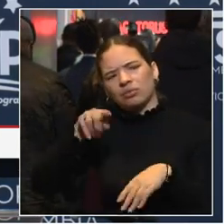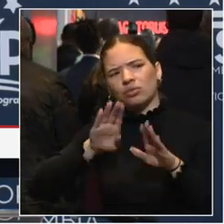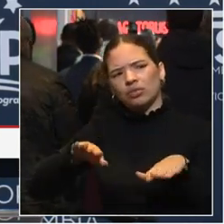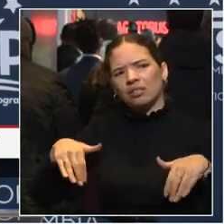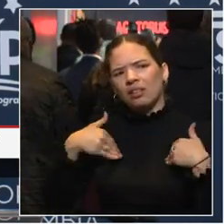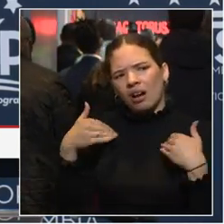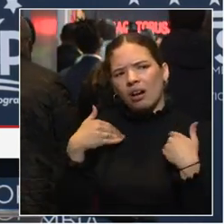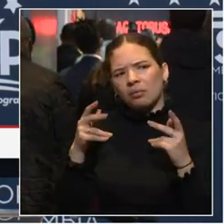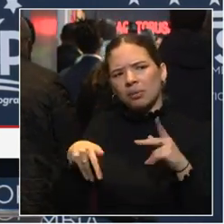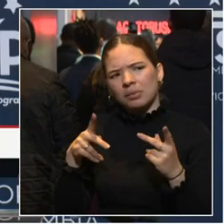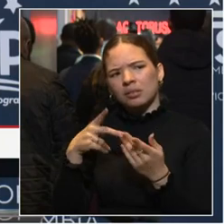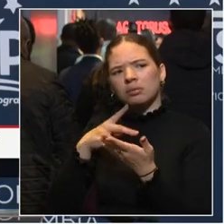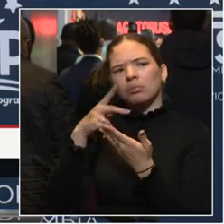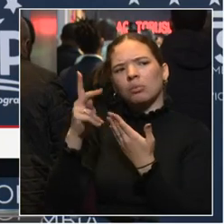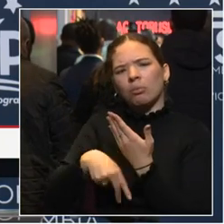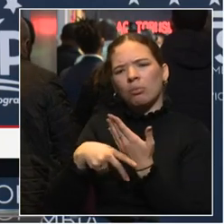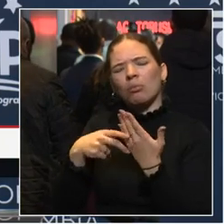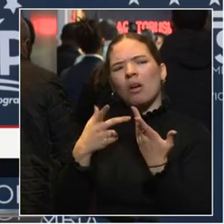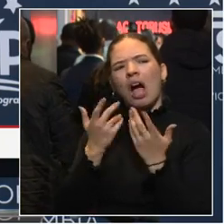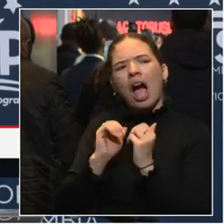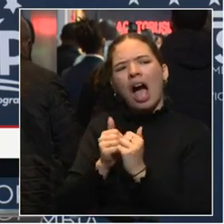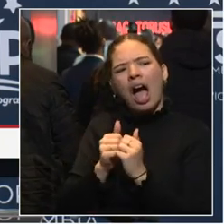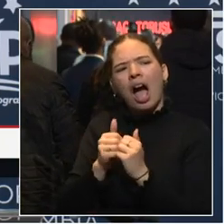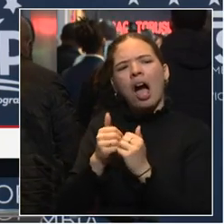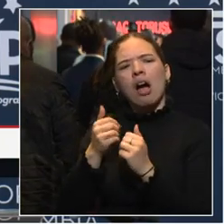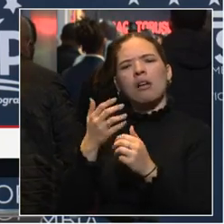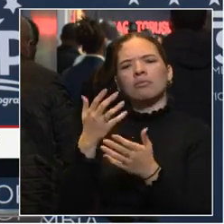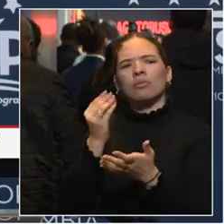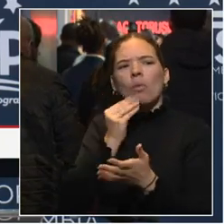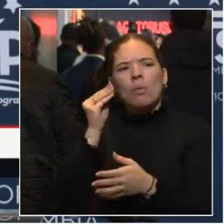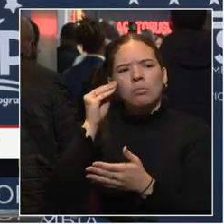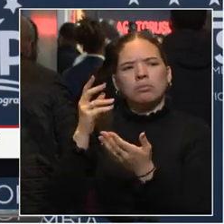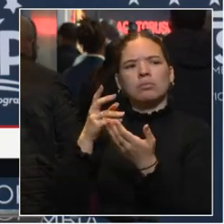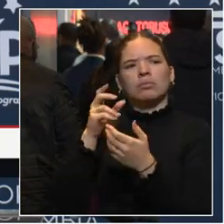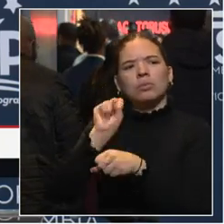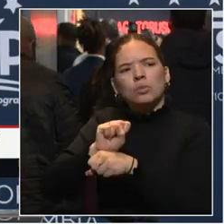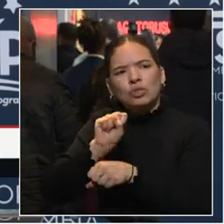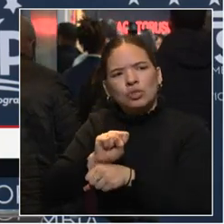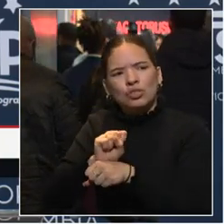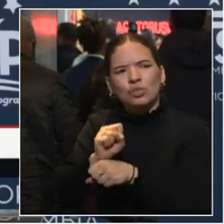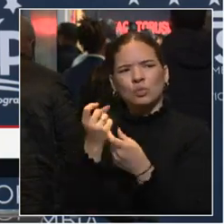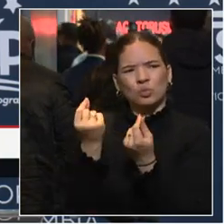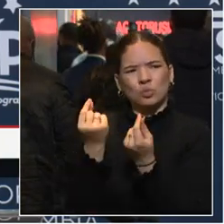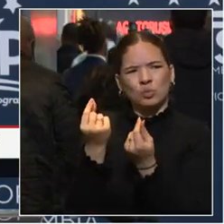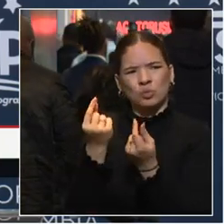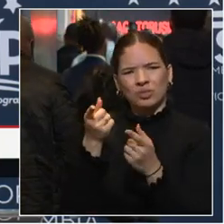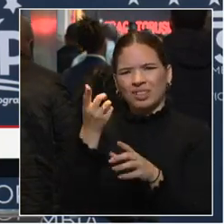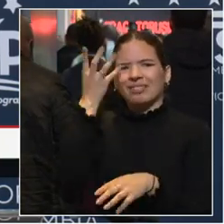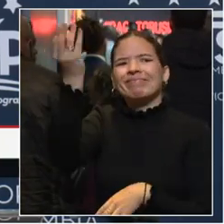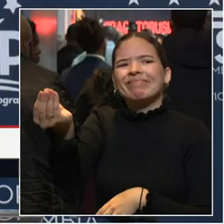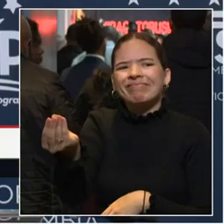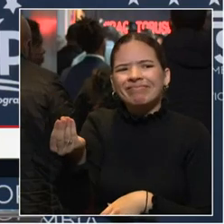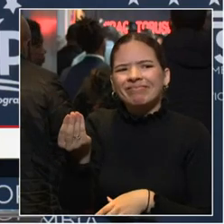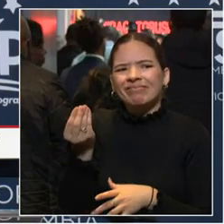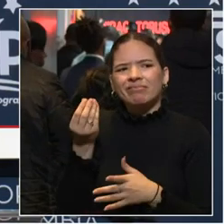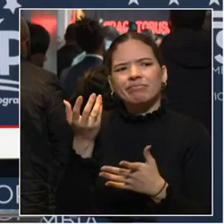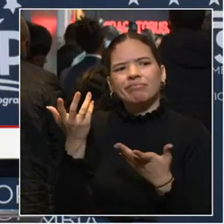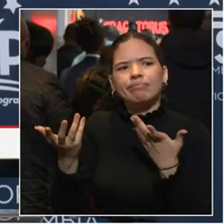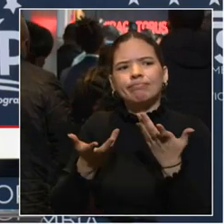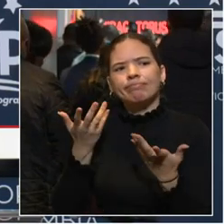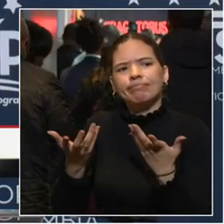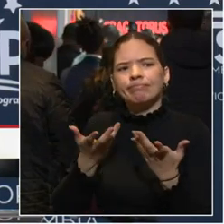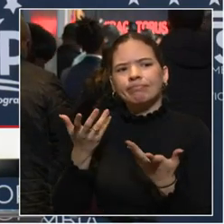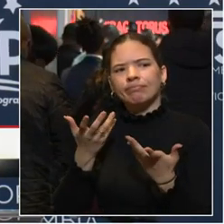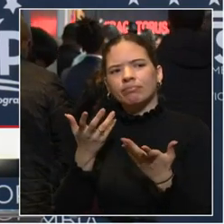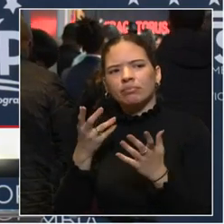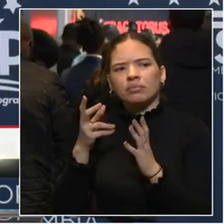work? Absolutely. Because that's, I mean, obviously that's what we do over there. I mean, Right. when they leave, I mean, we have a whole protocol because we